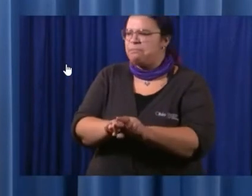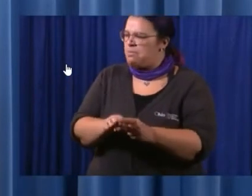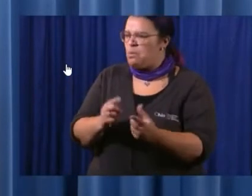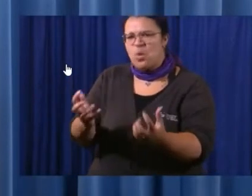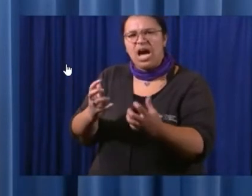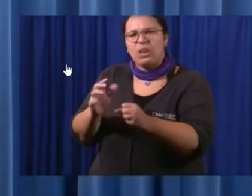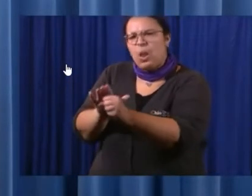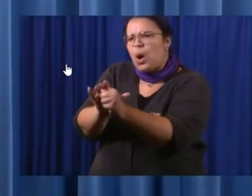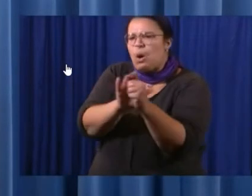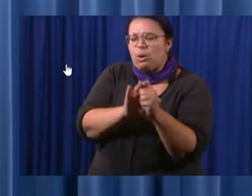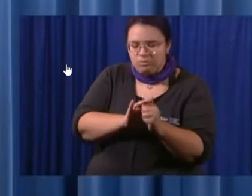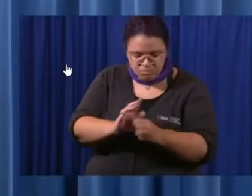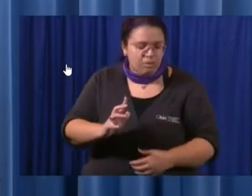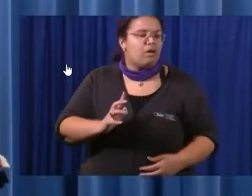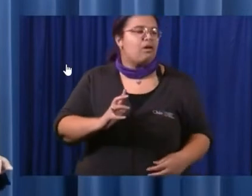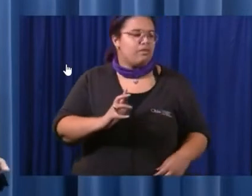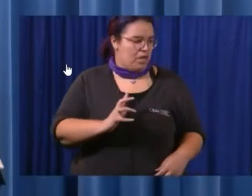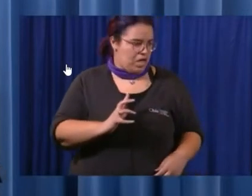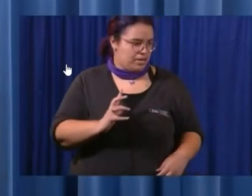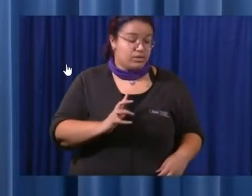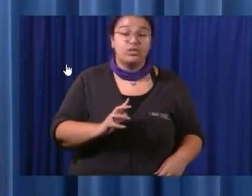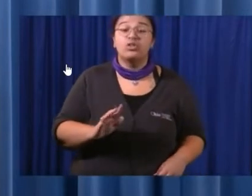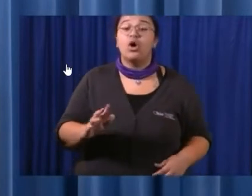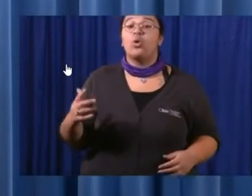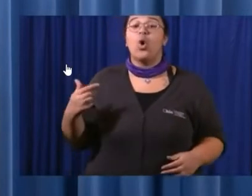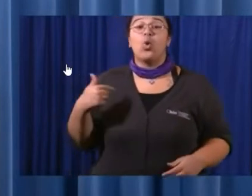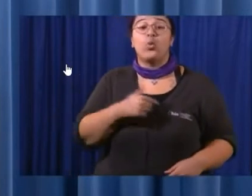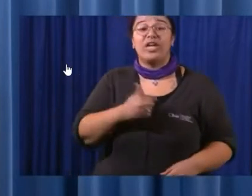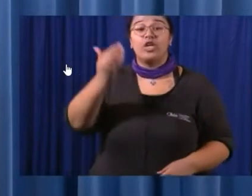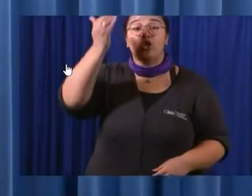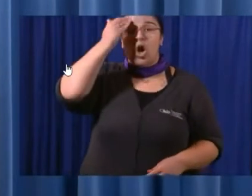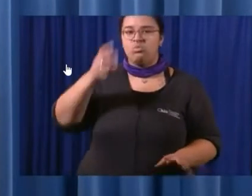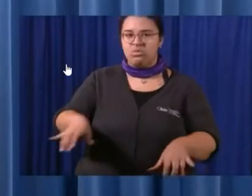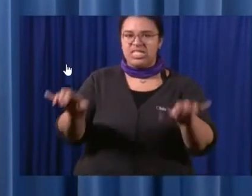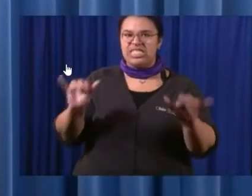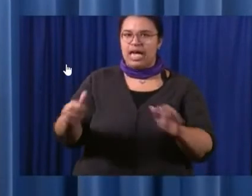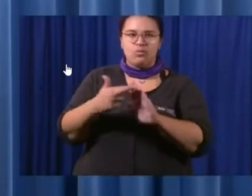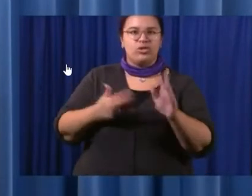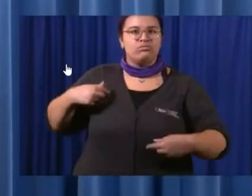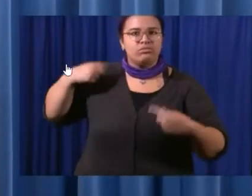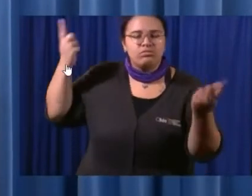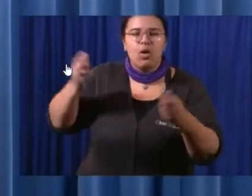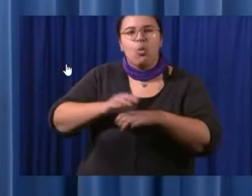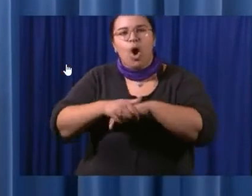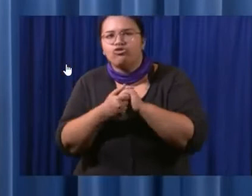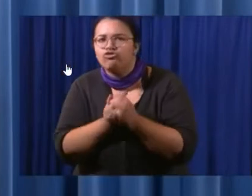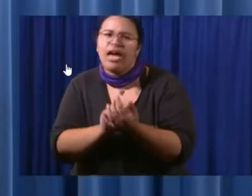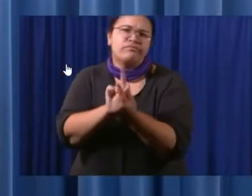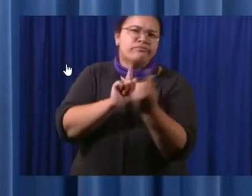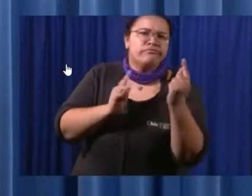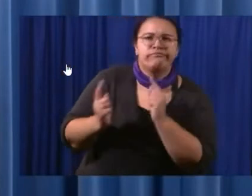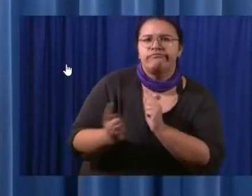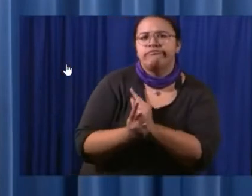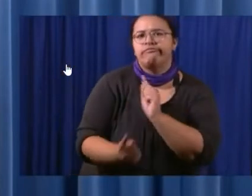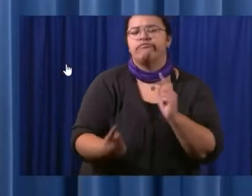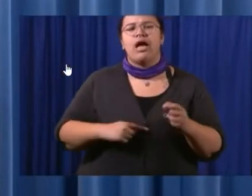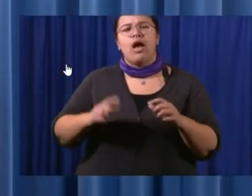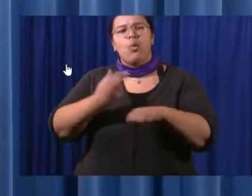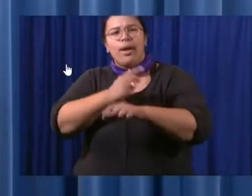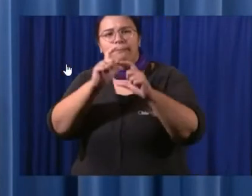as we will continue the underlying rules, but pinpointing what we have to do to try to deal with a